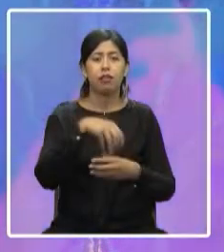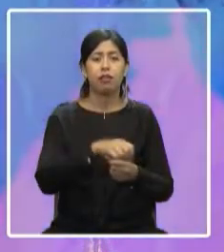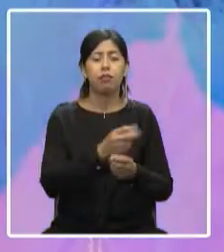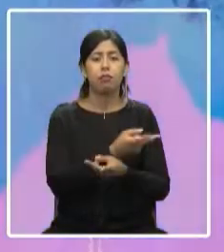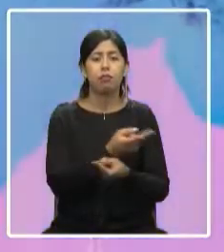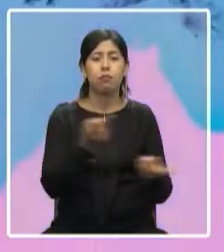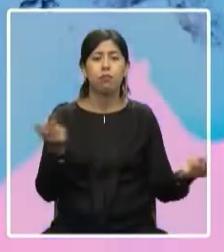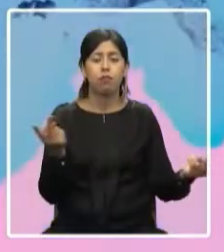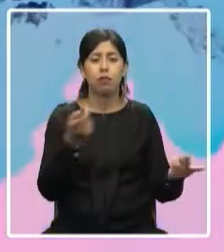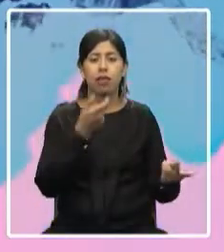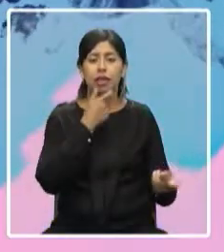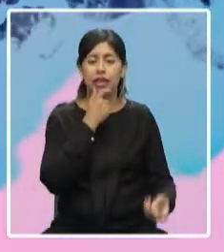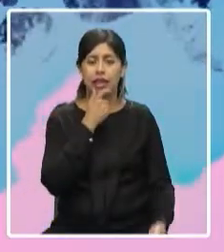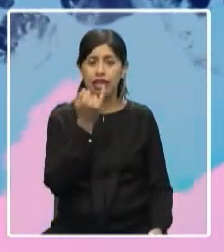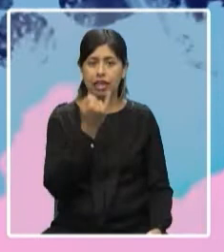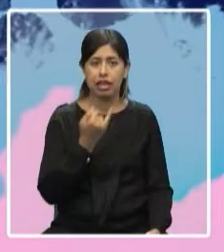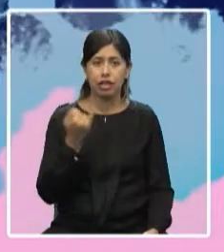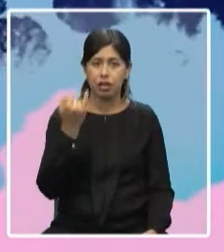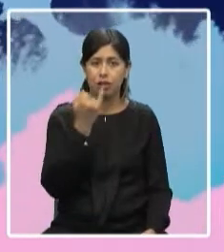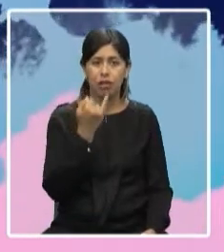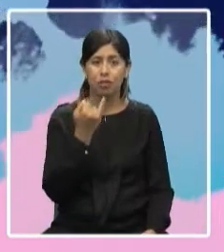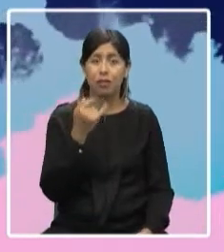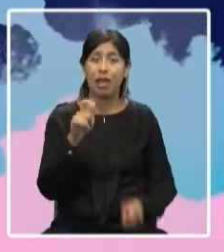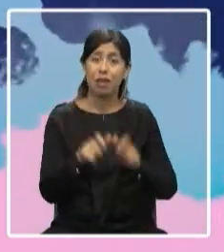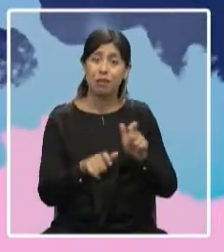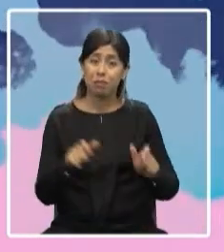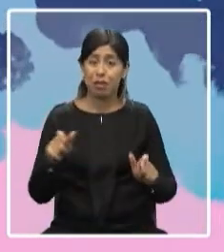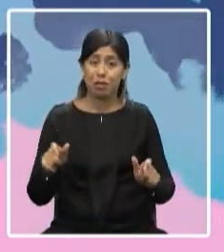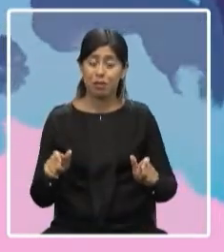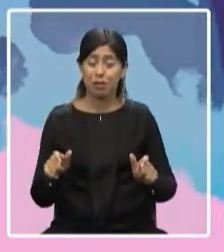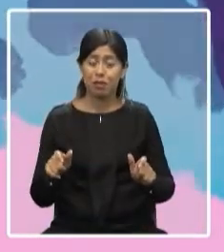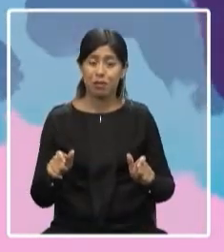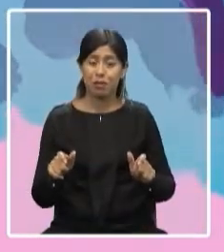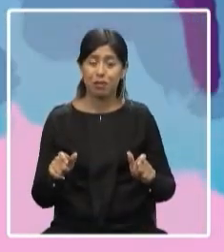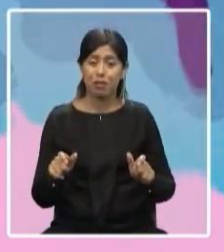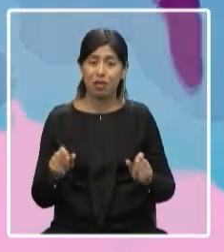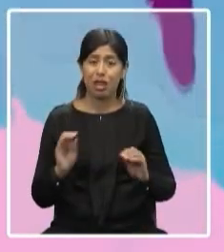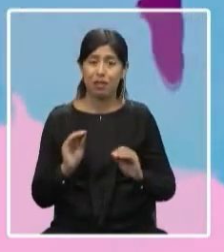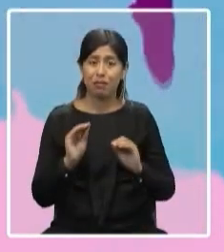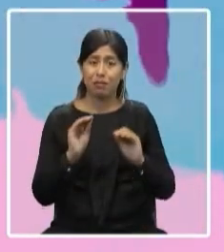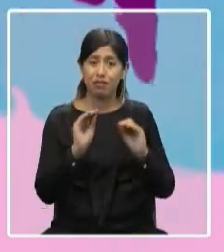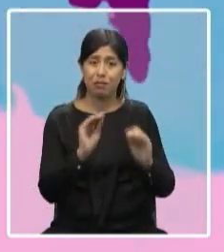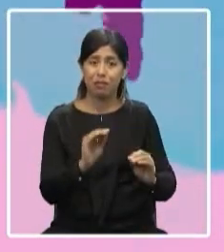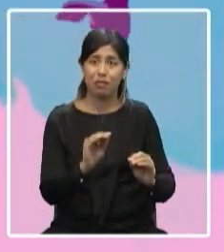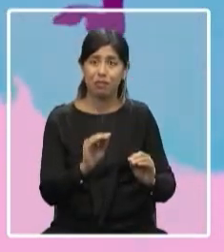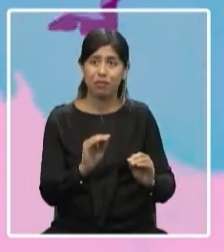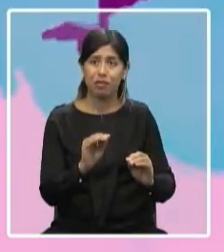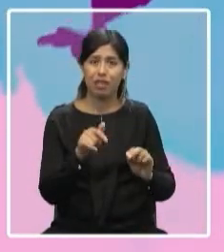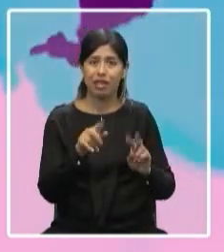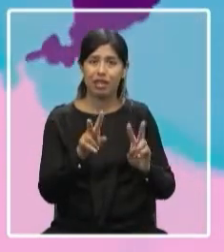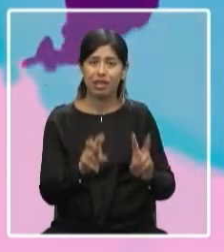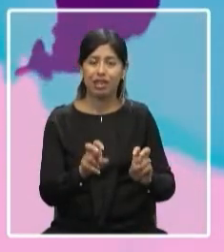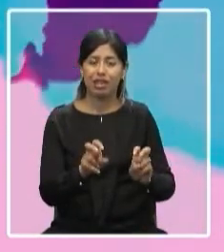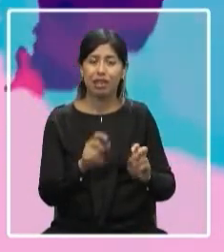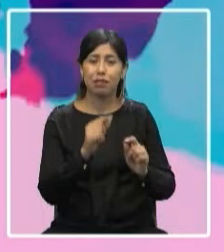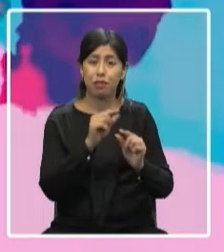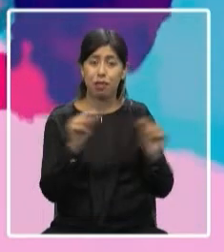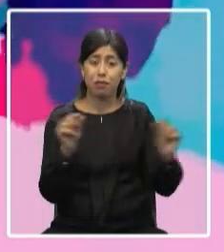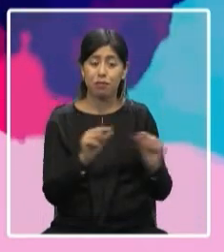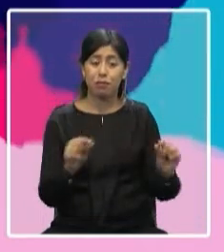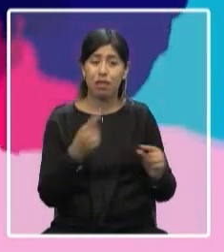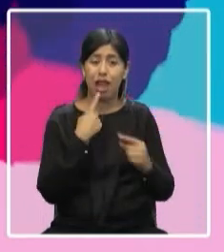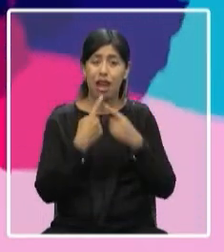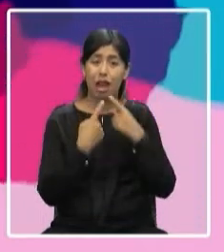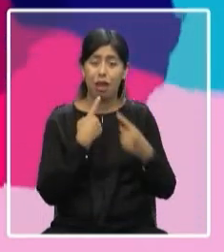reporting is what they're talking about in that time period. Now, let me emphasize, well, what is distinct about new work? What makes work